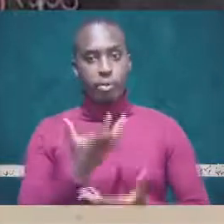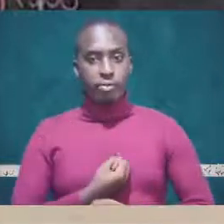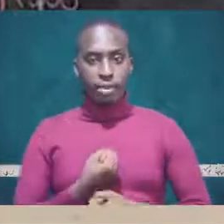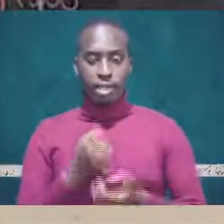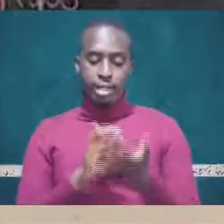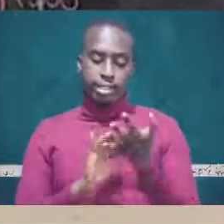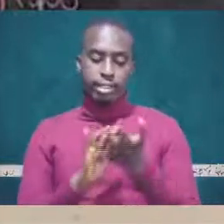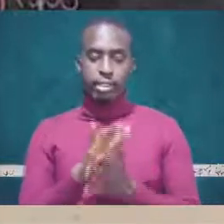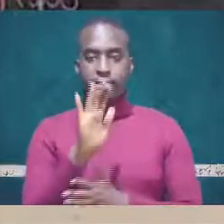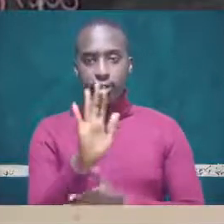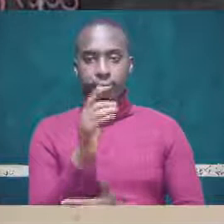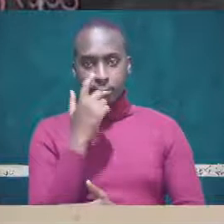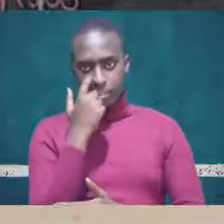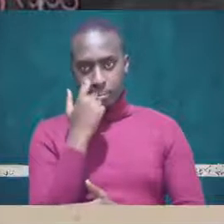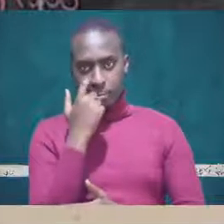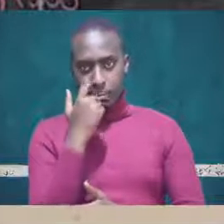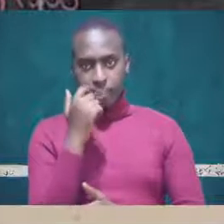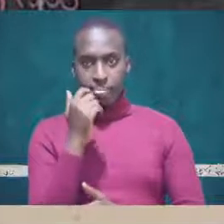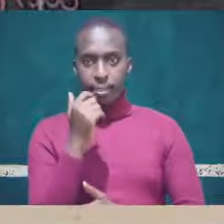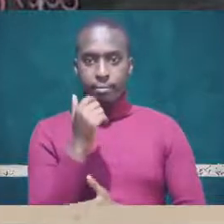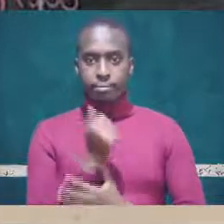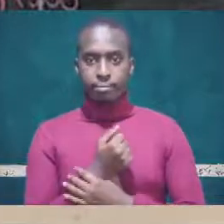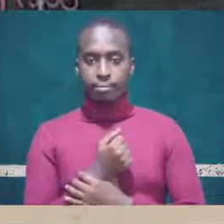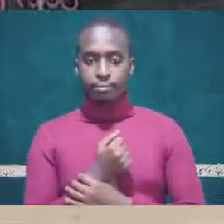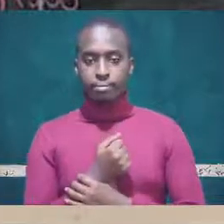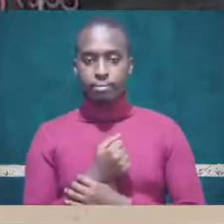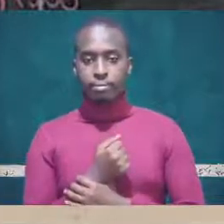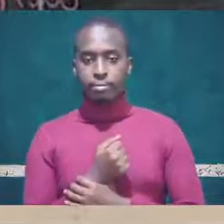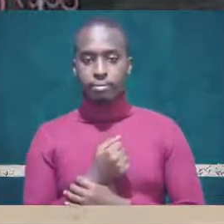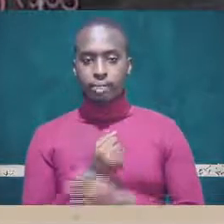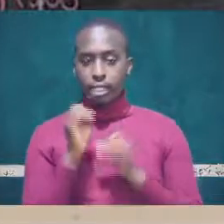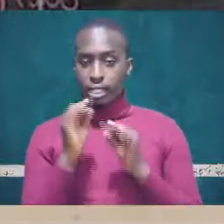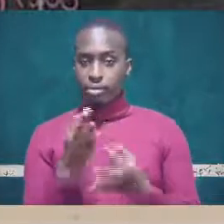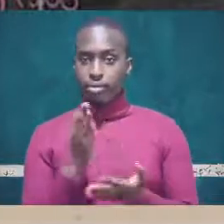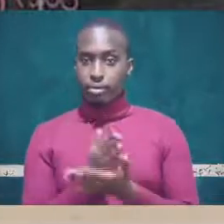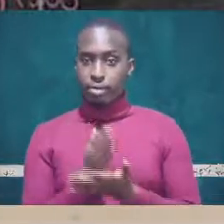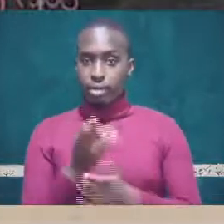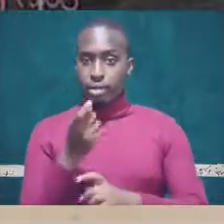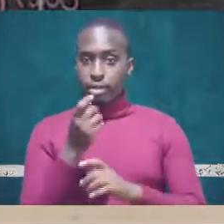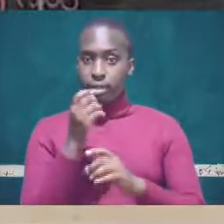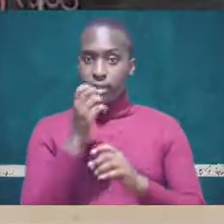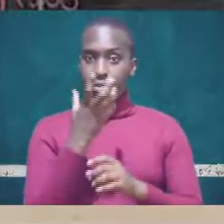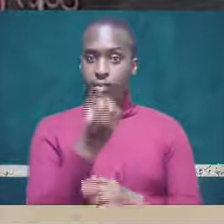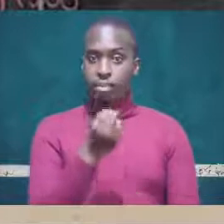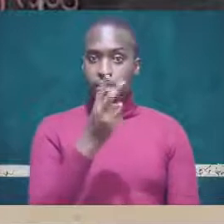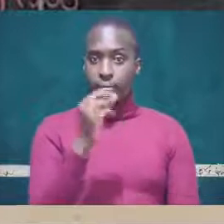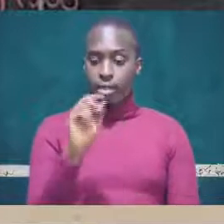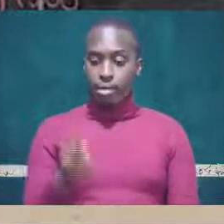your calculator. 5,000, if it is removed from 20,000,